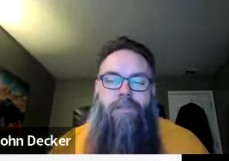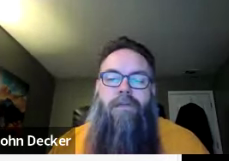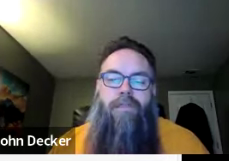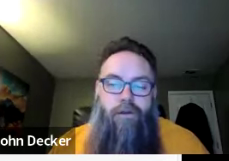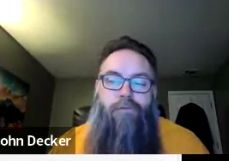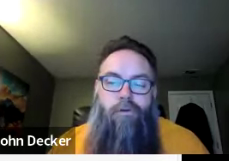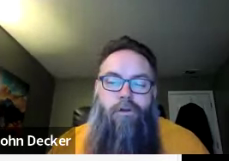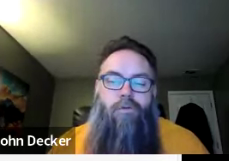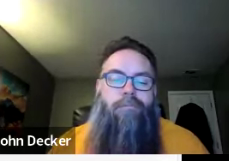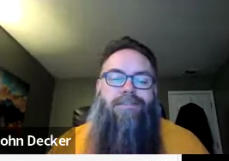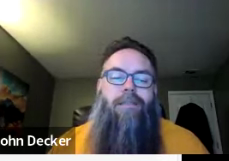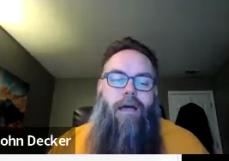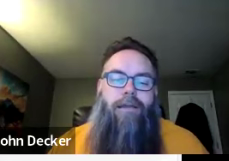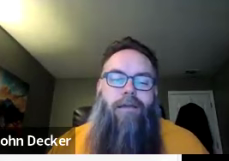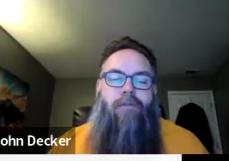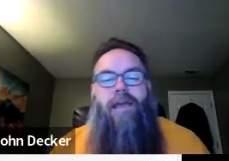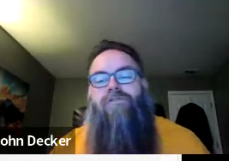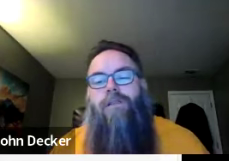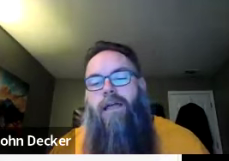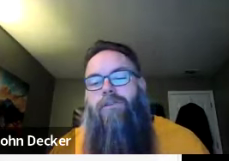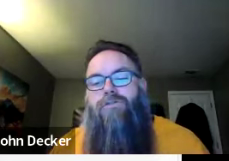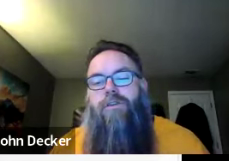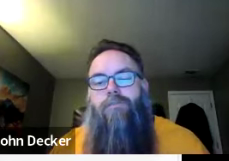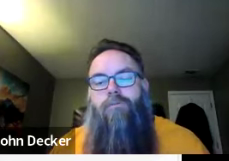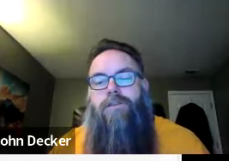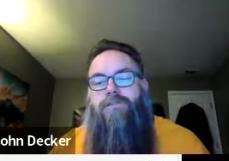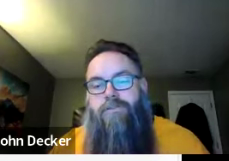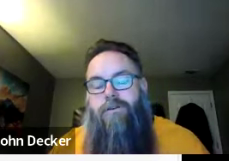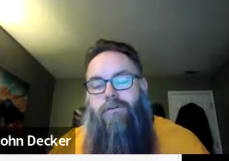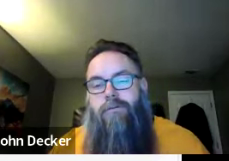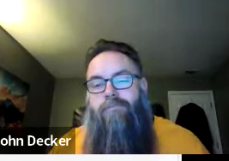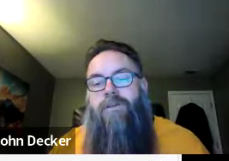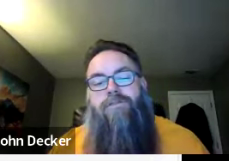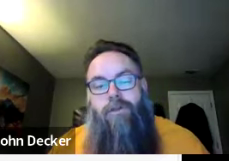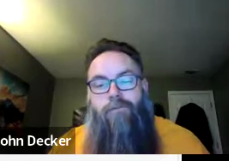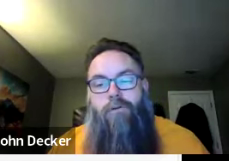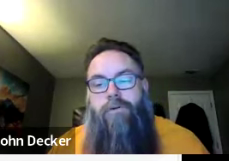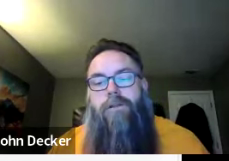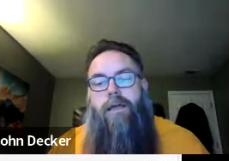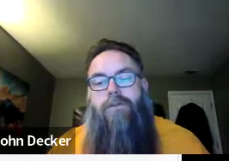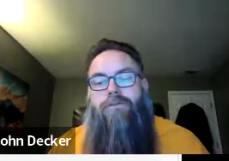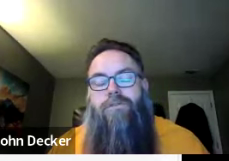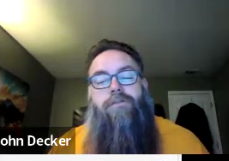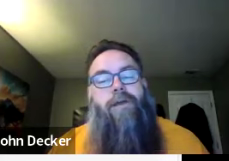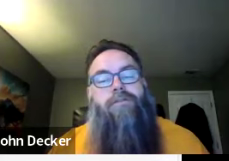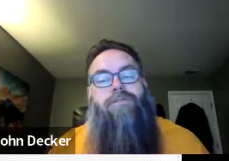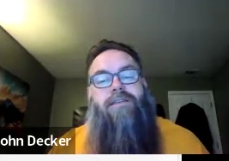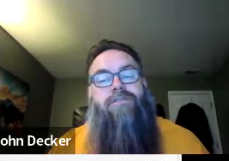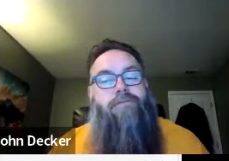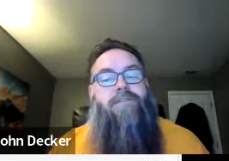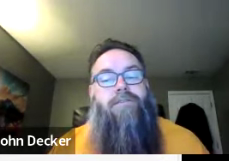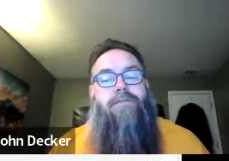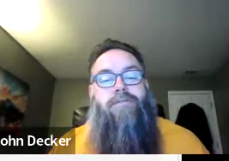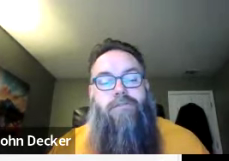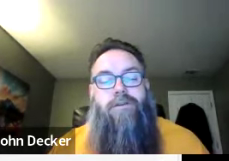providing. Therefore, you are misaligned, and we have to align you to the appropriate service code. So therefore, we would align you to the regular